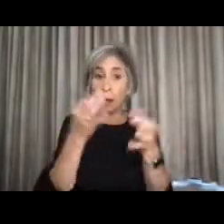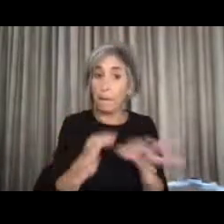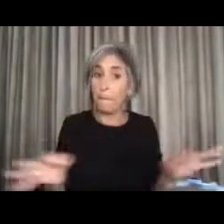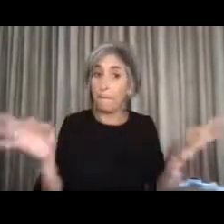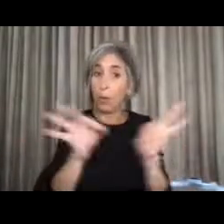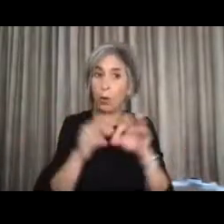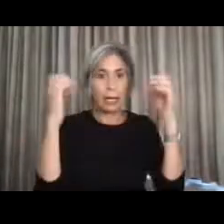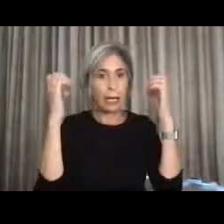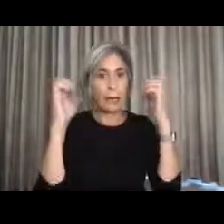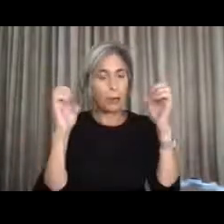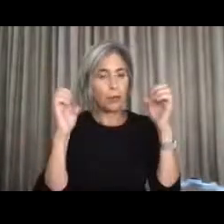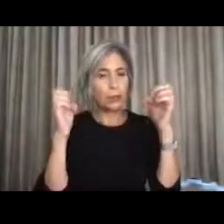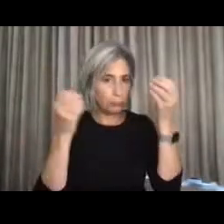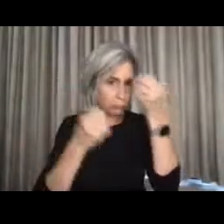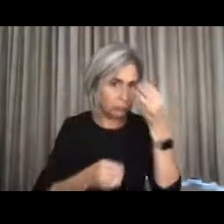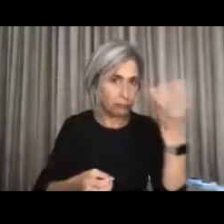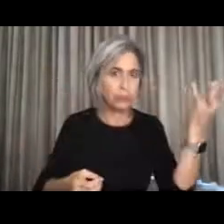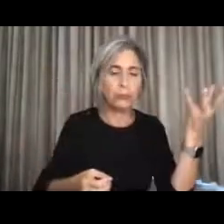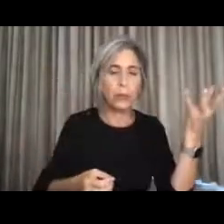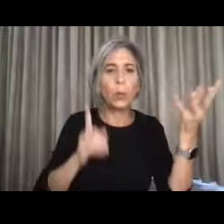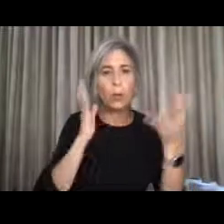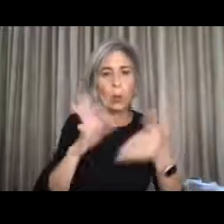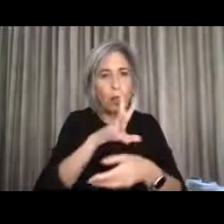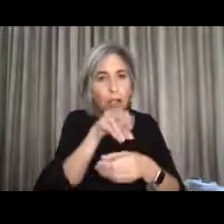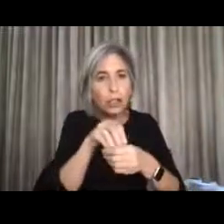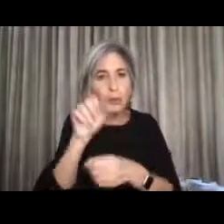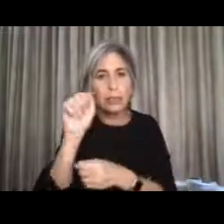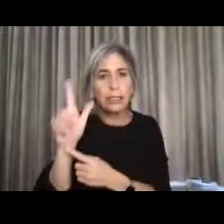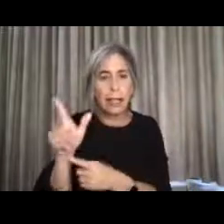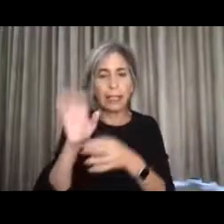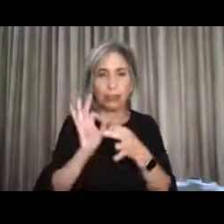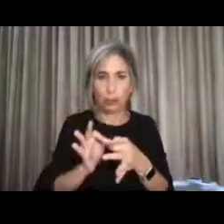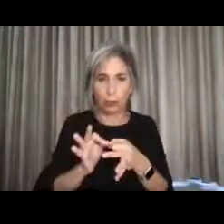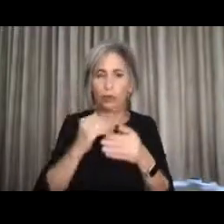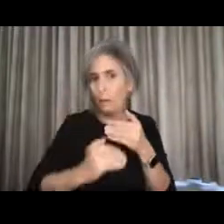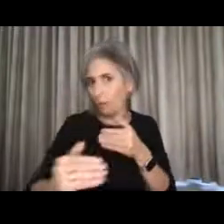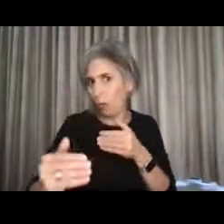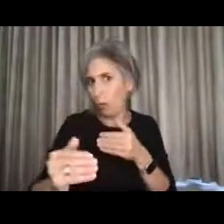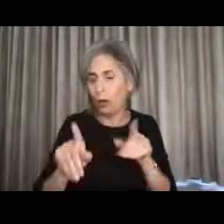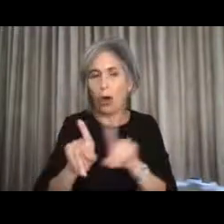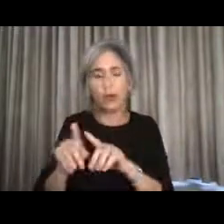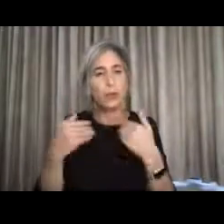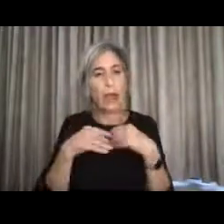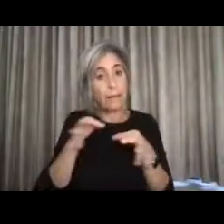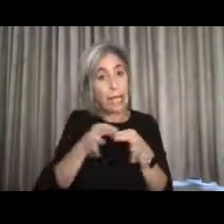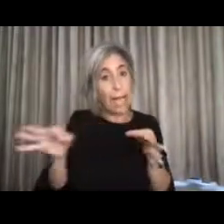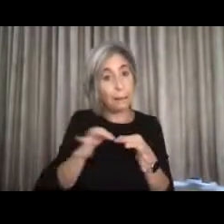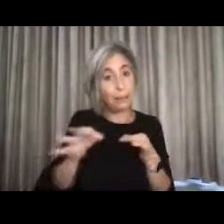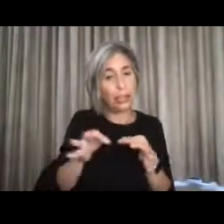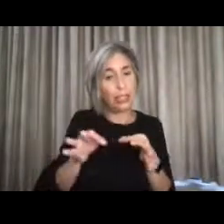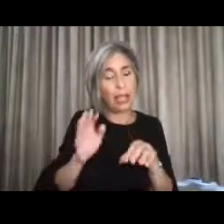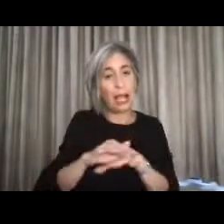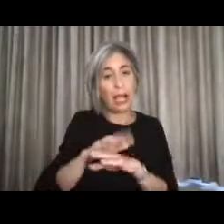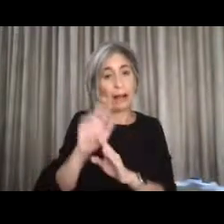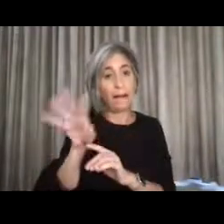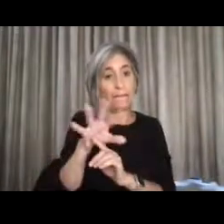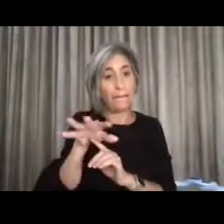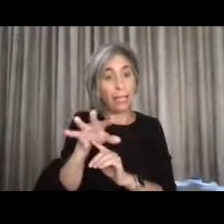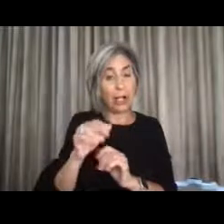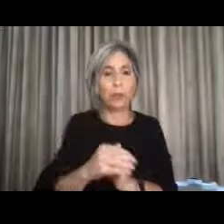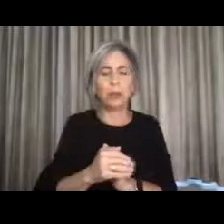emergency briefings, we will always be sure to include an ASL interpreter. We also have captioning on our videos